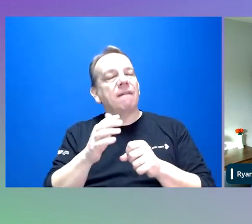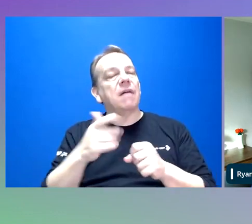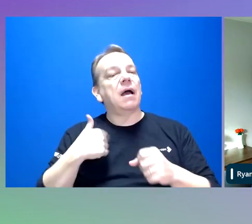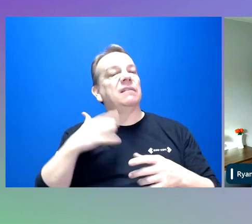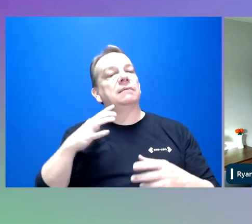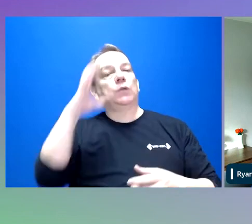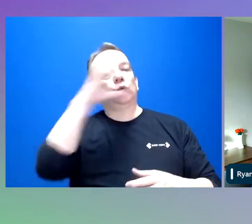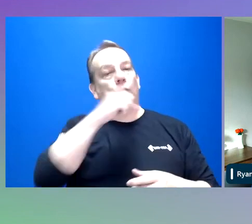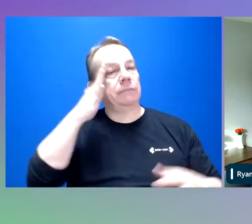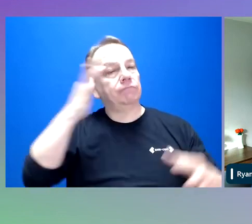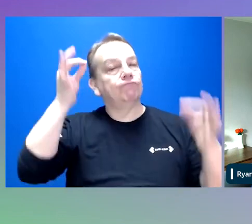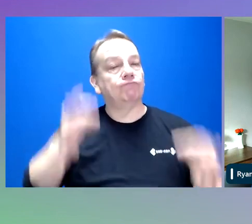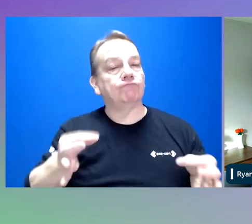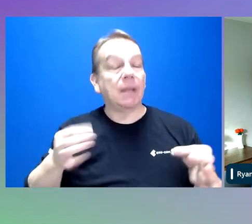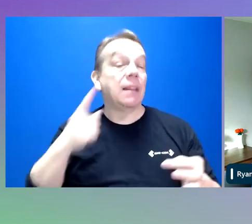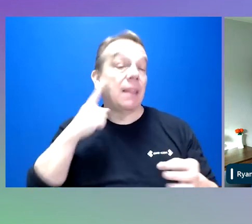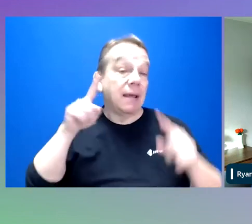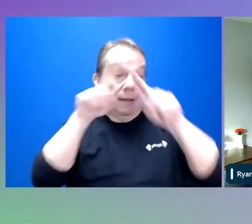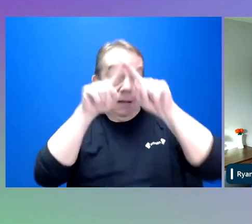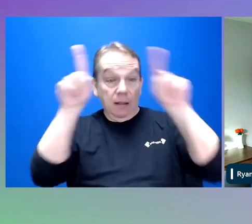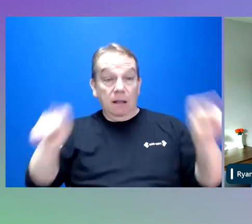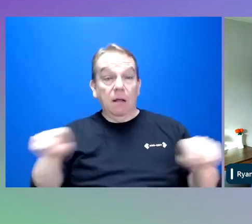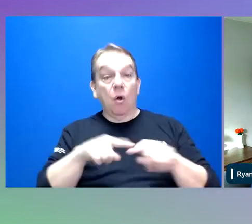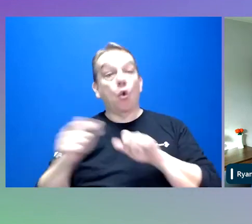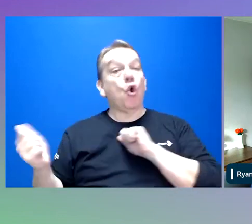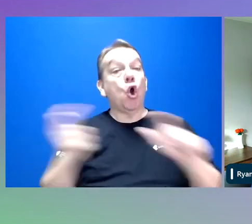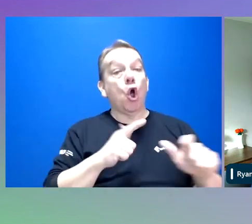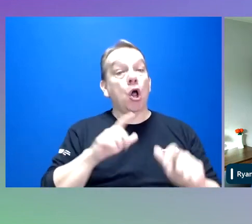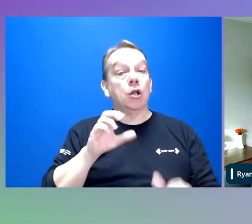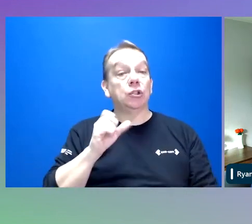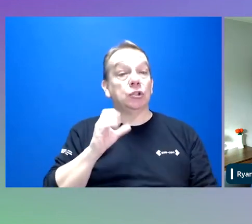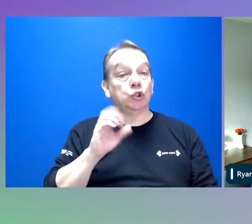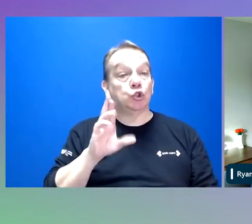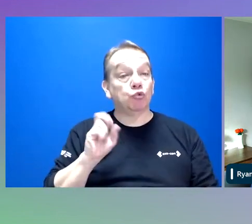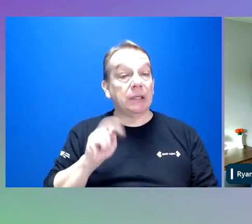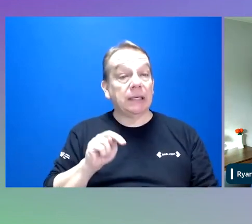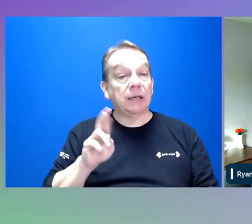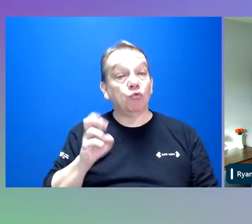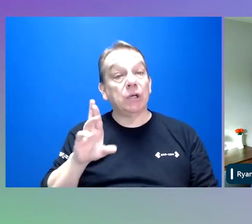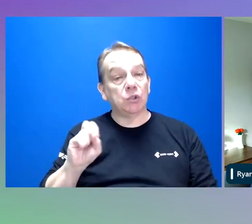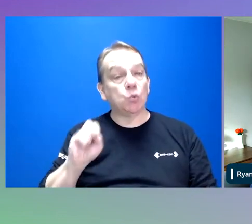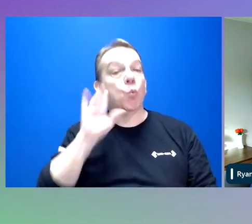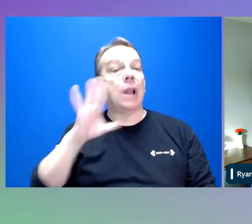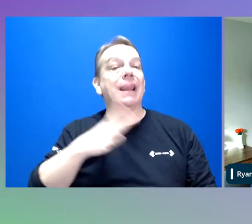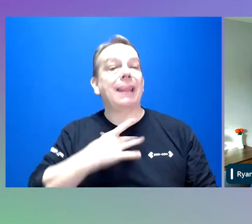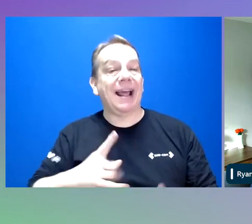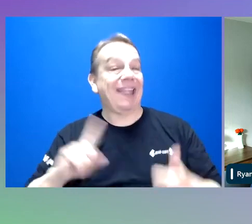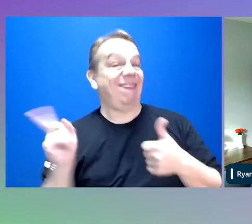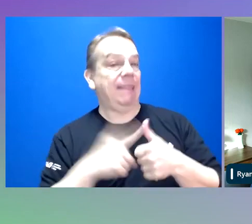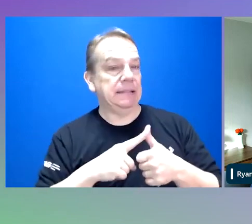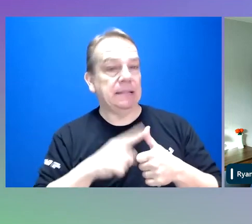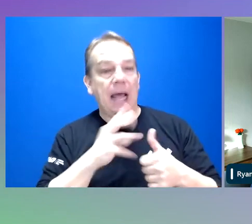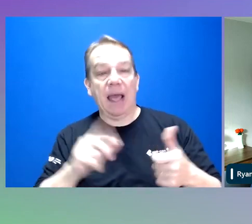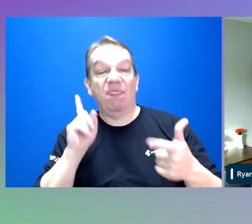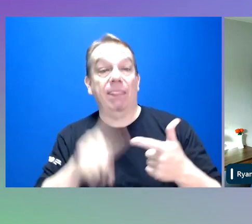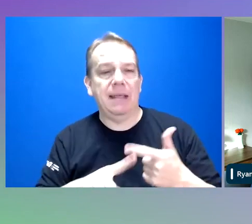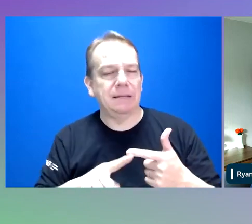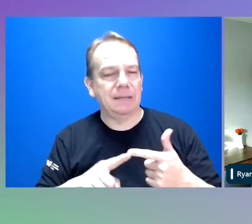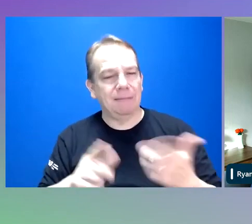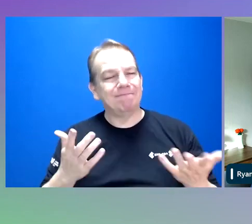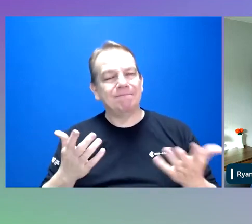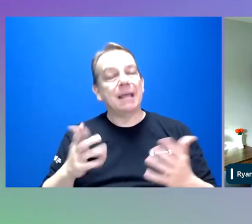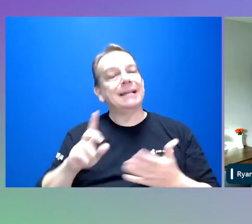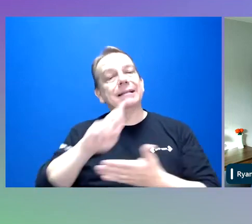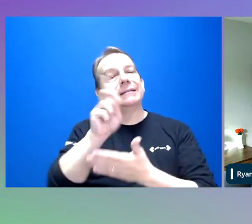sort of mean like screen reader users would want this kind of experience using their screen reader. So when I say designing for the tool, what I